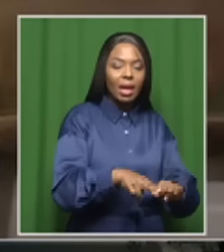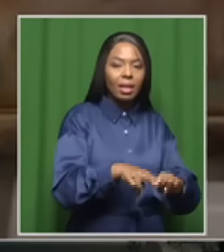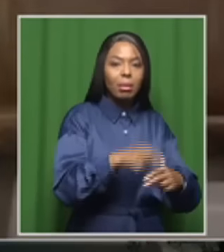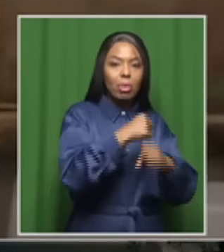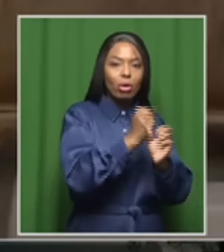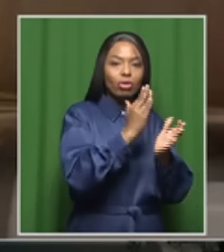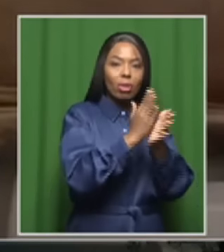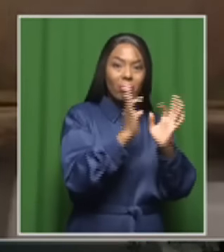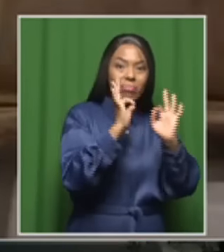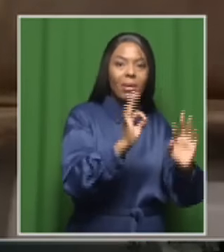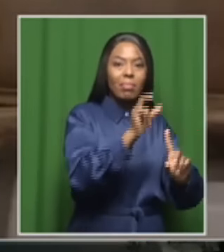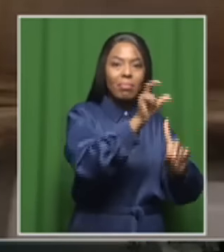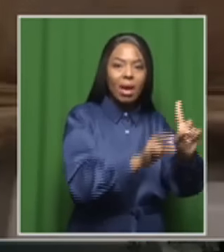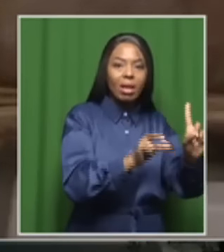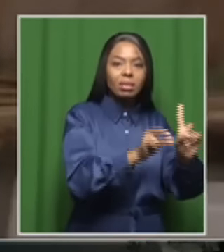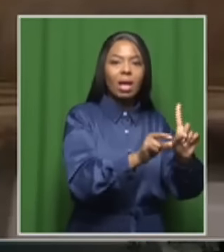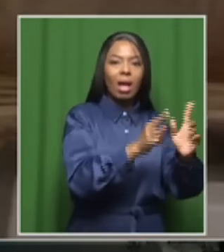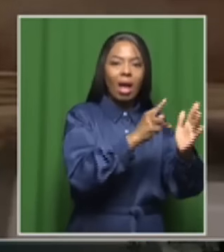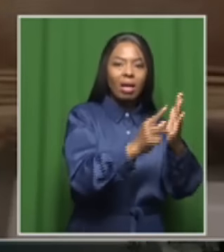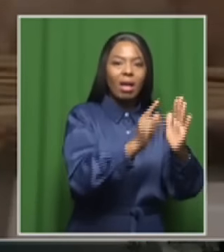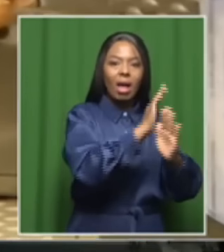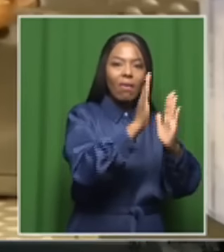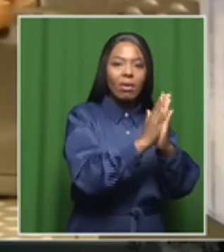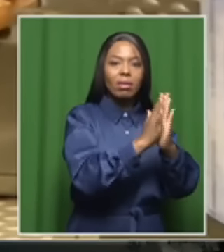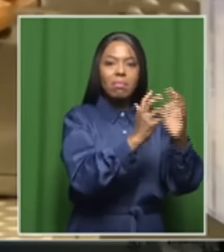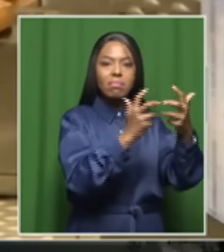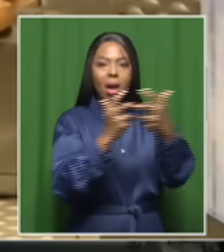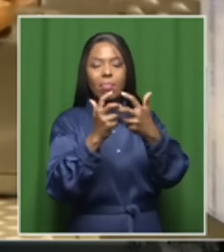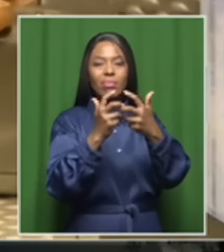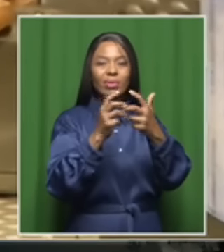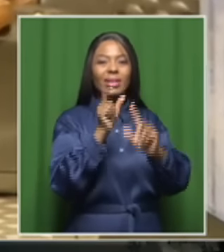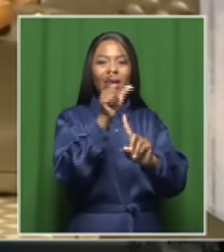also these verifications must be done